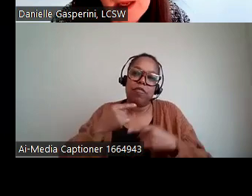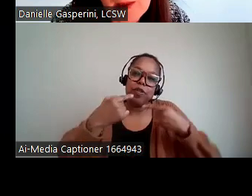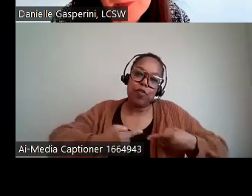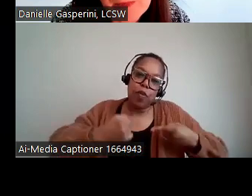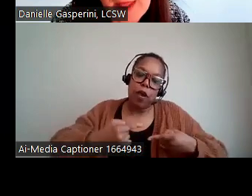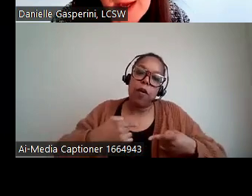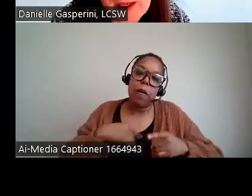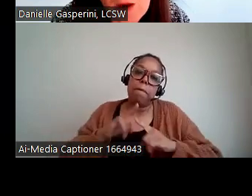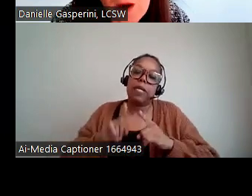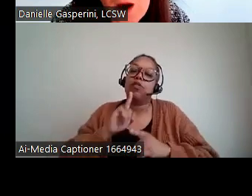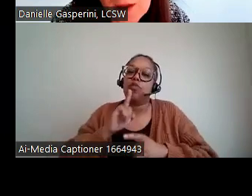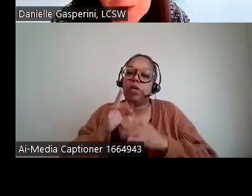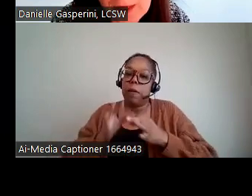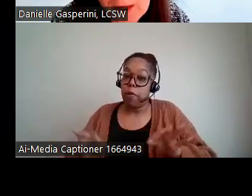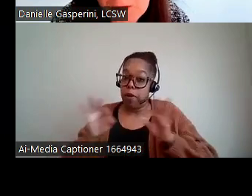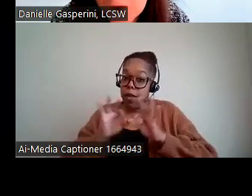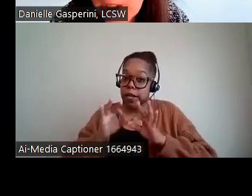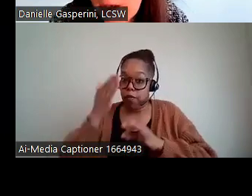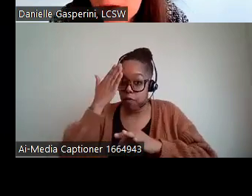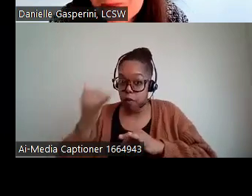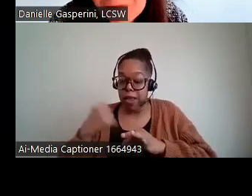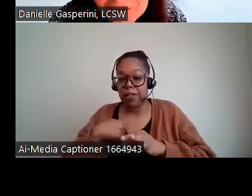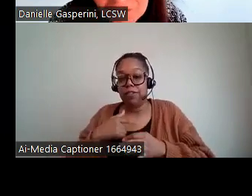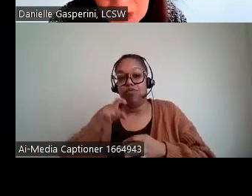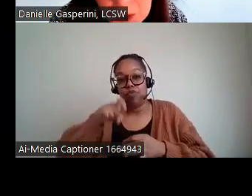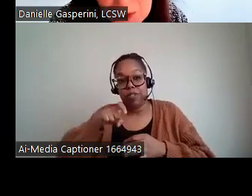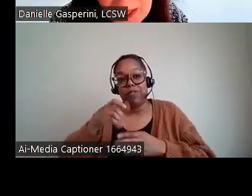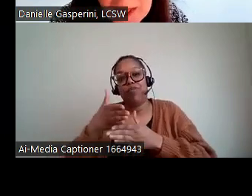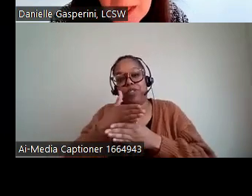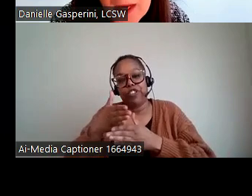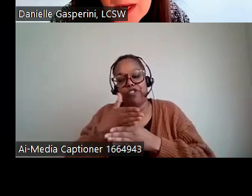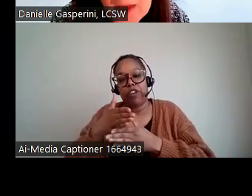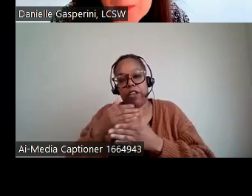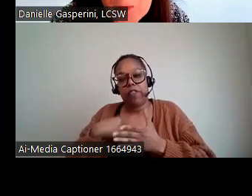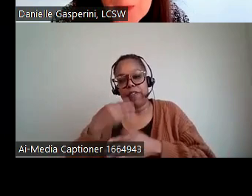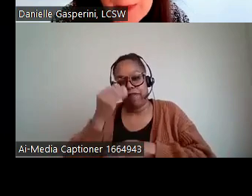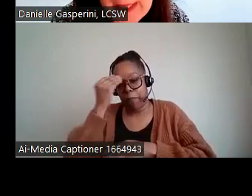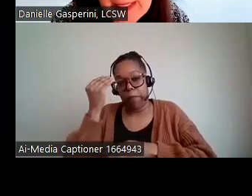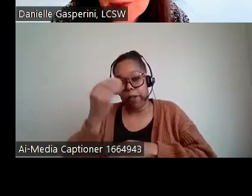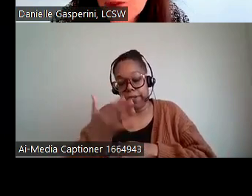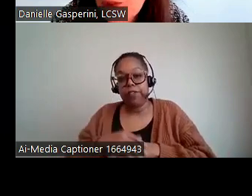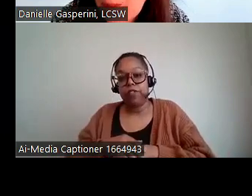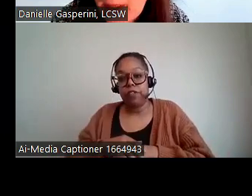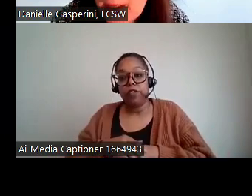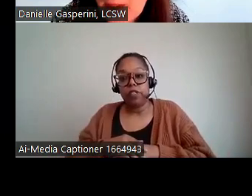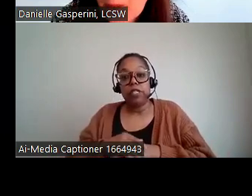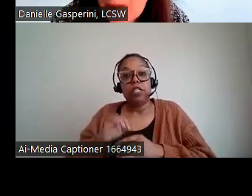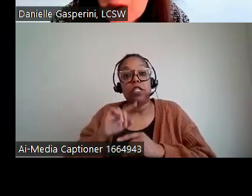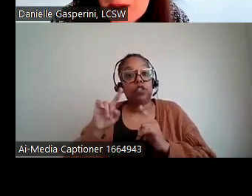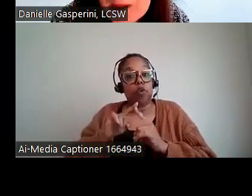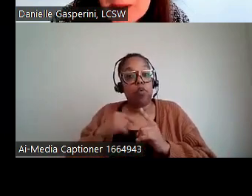important that all of those items are shared, so that when we get down to the treatment